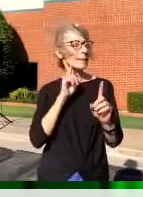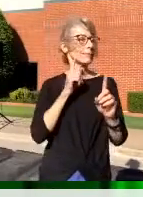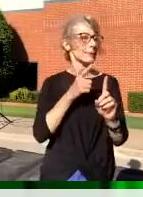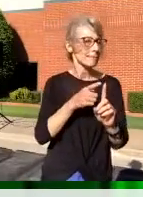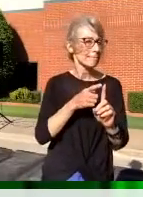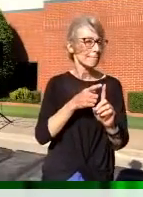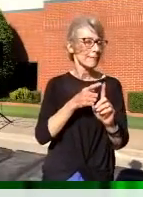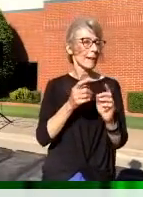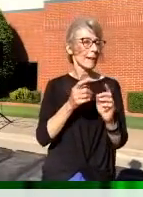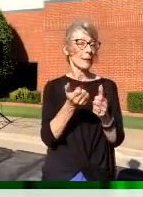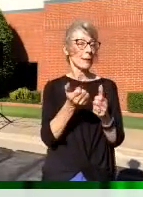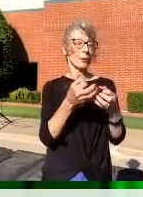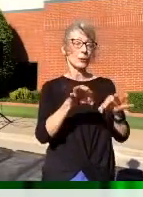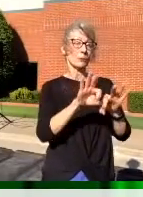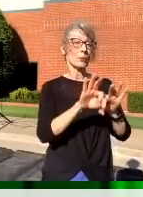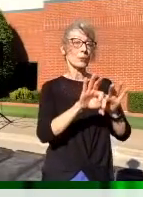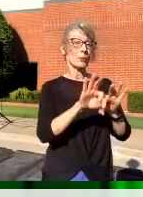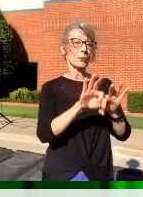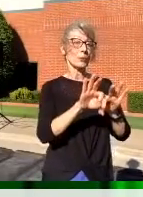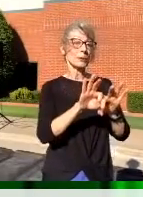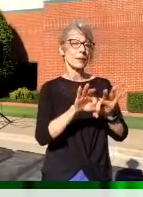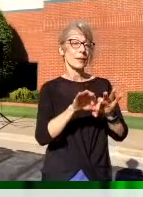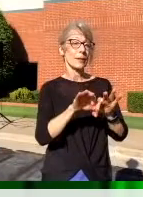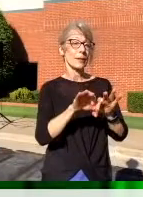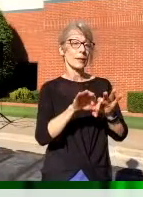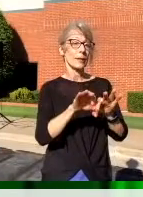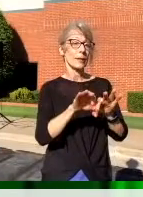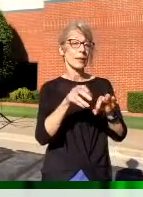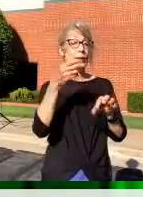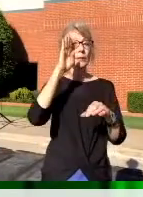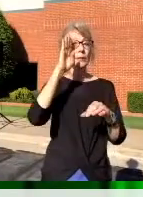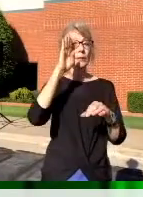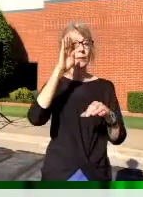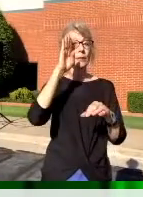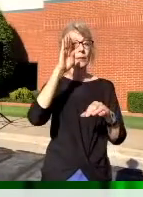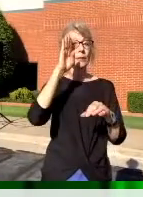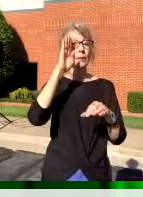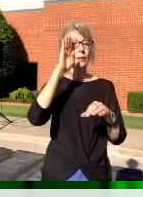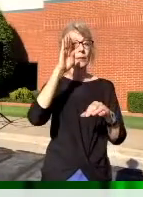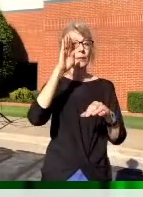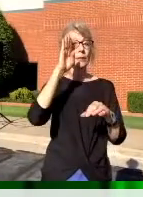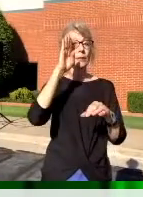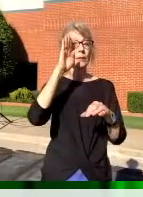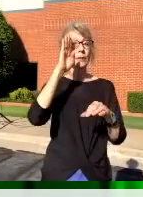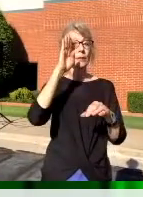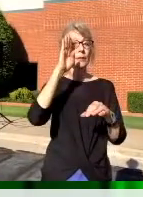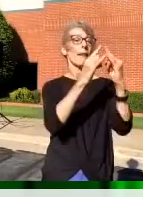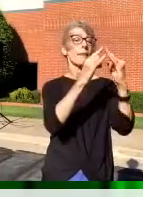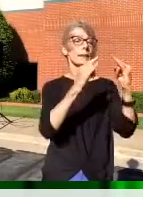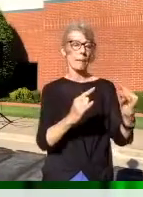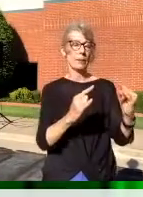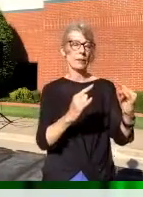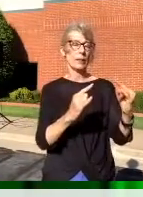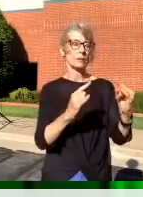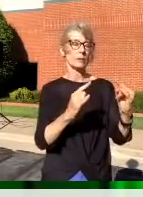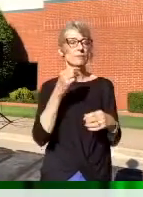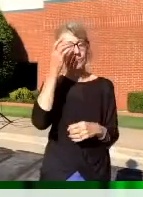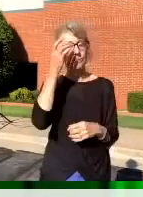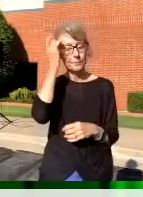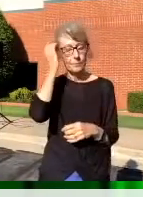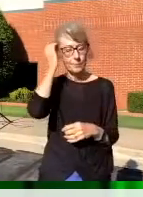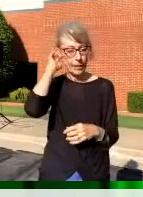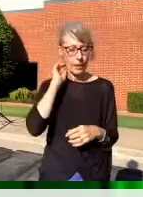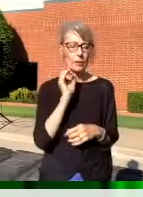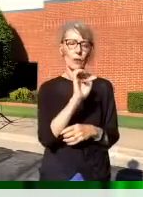the tabernacle, which is the forerunner to the temple. And so here's how this, actually I'll read the very last verse of Exodus. The